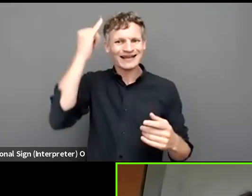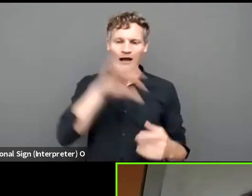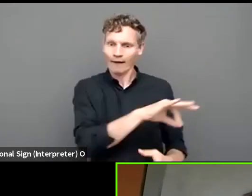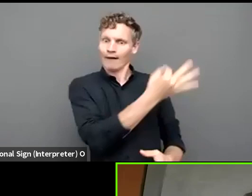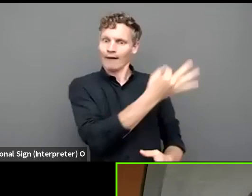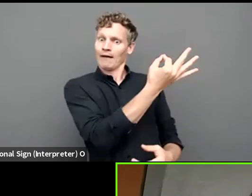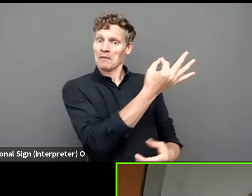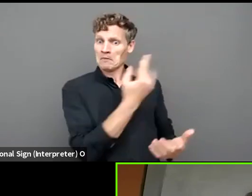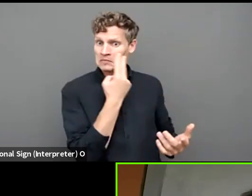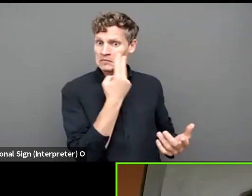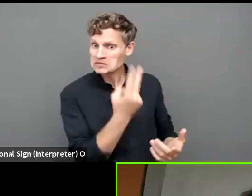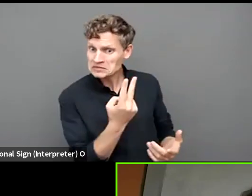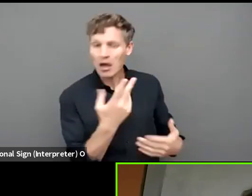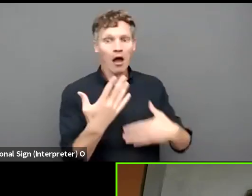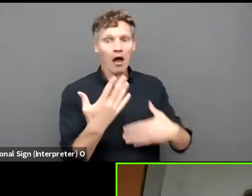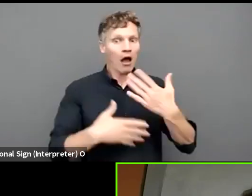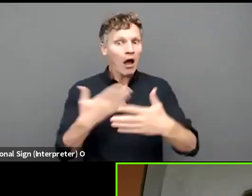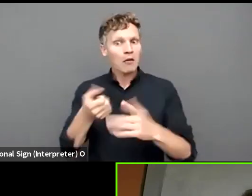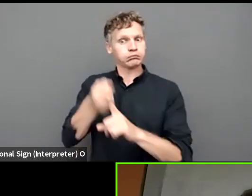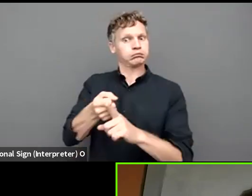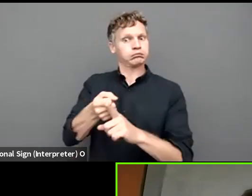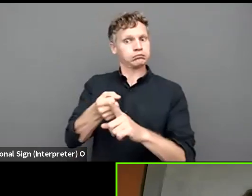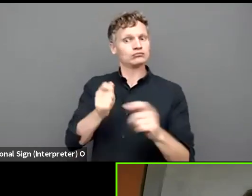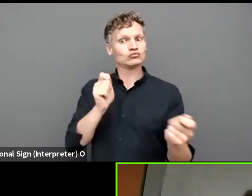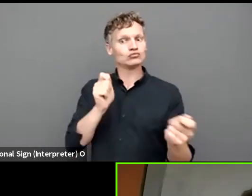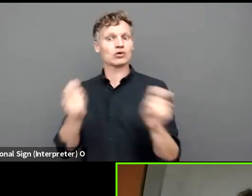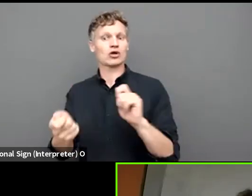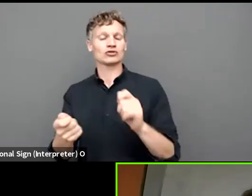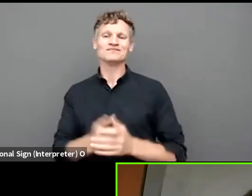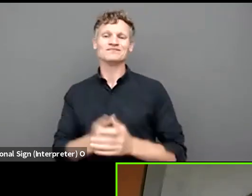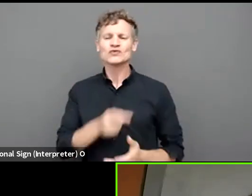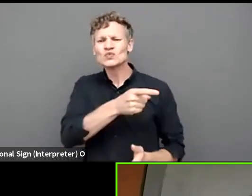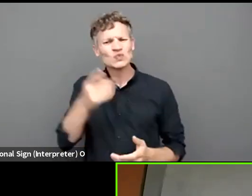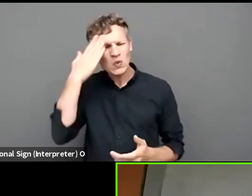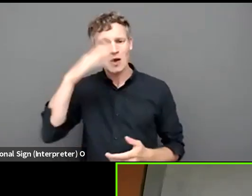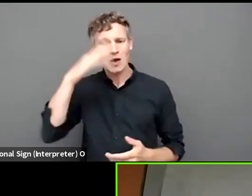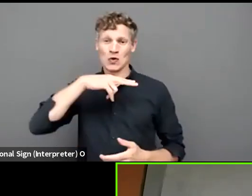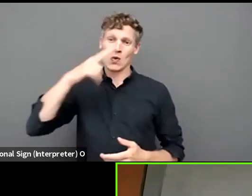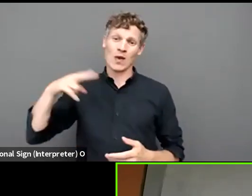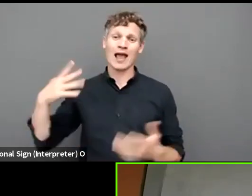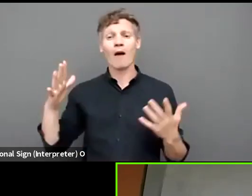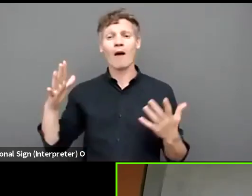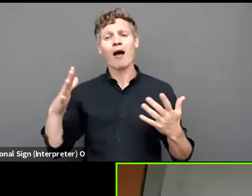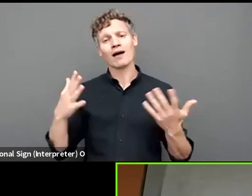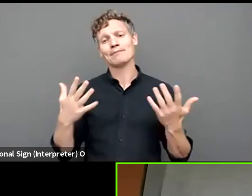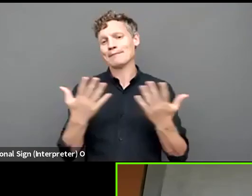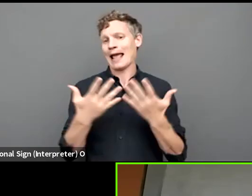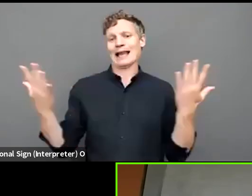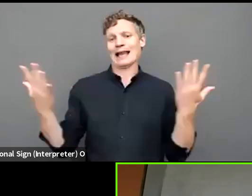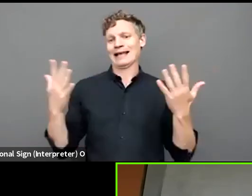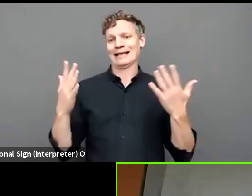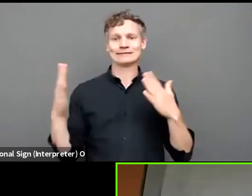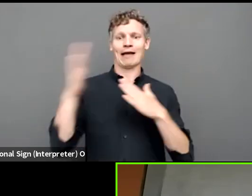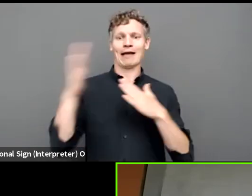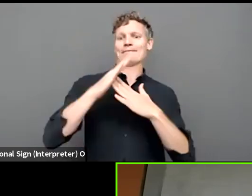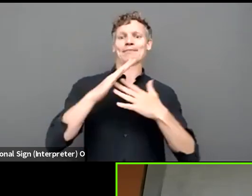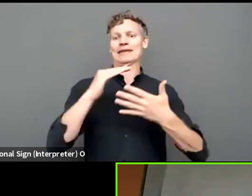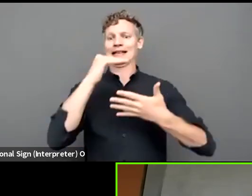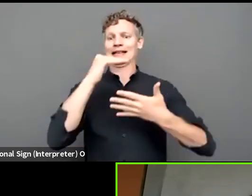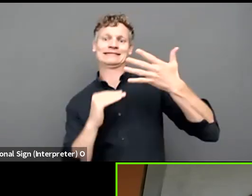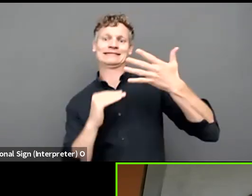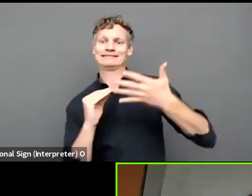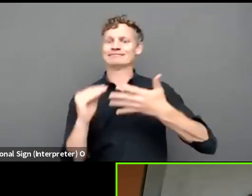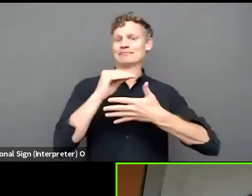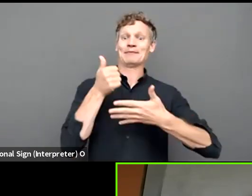of lists of best place to live and prosperity and everything. And what happened to us in the 70s was two things.